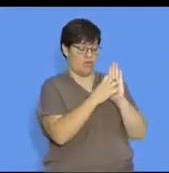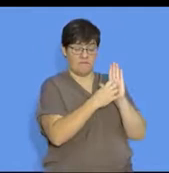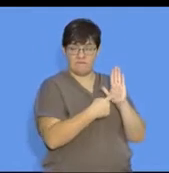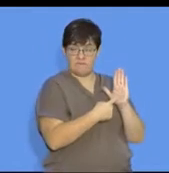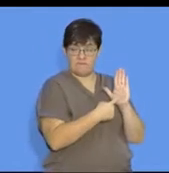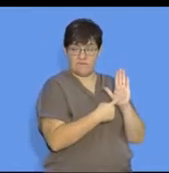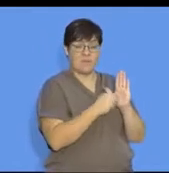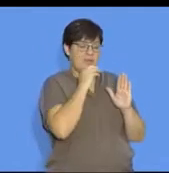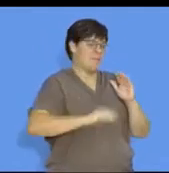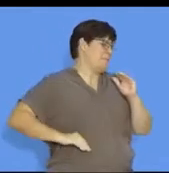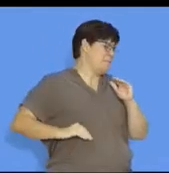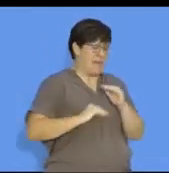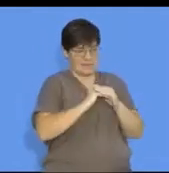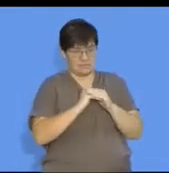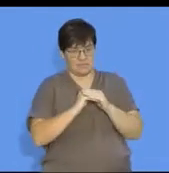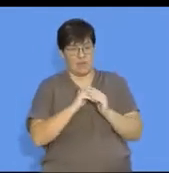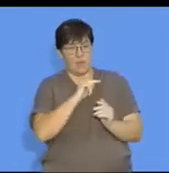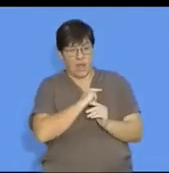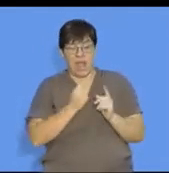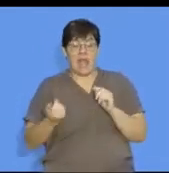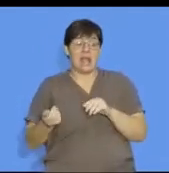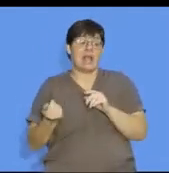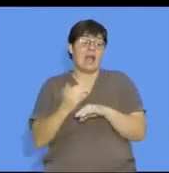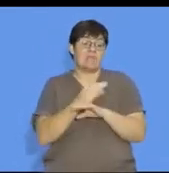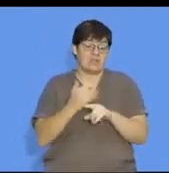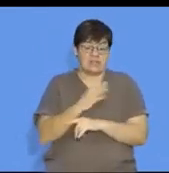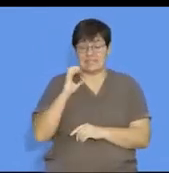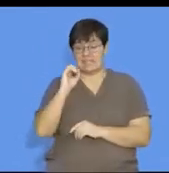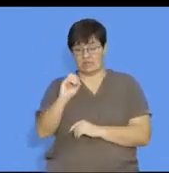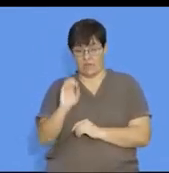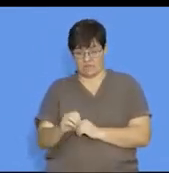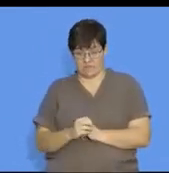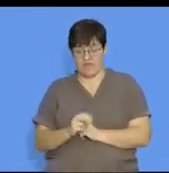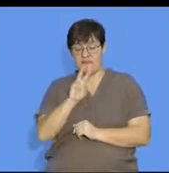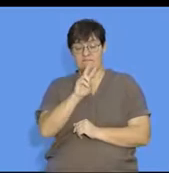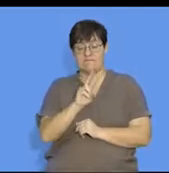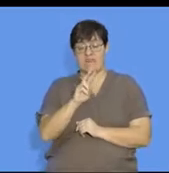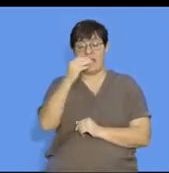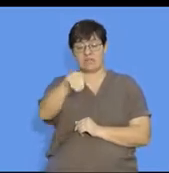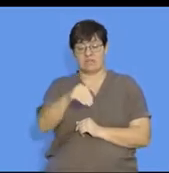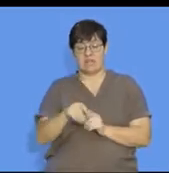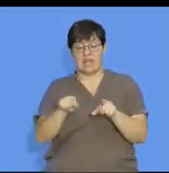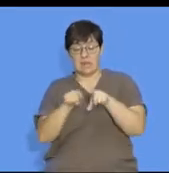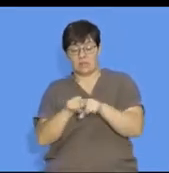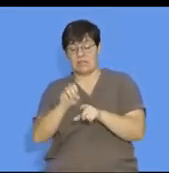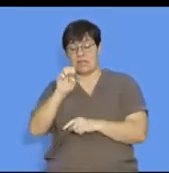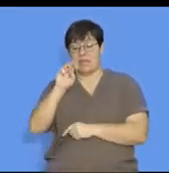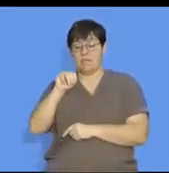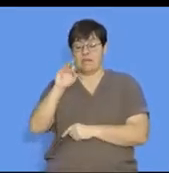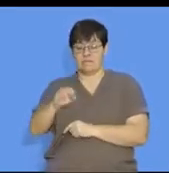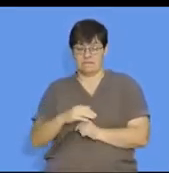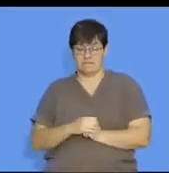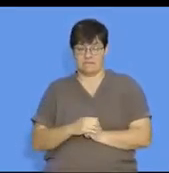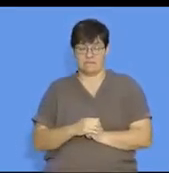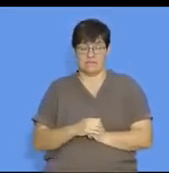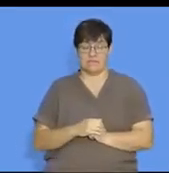the EMF of the graph, we're saying it's the maximum. When there is zero current, V external is equals to the